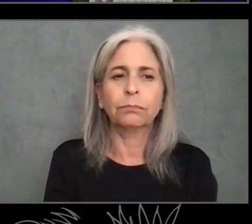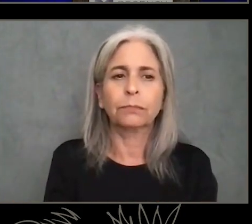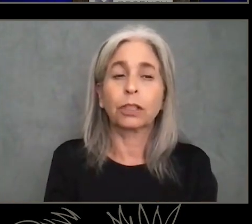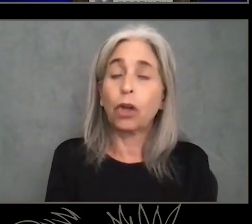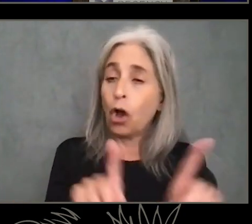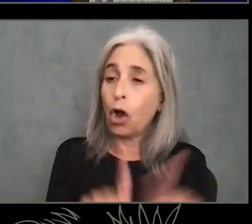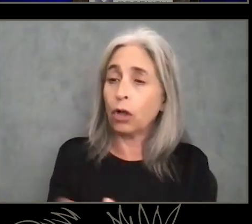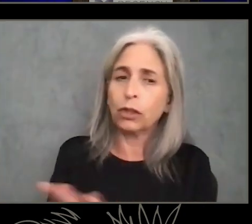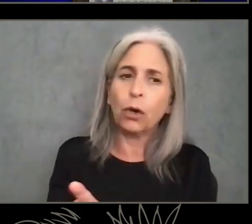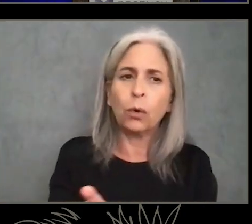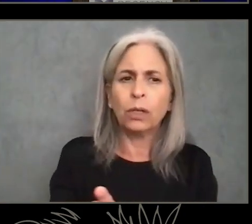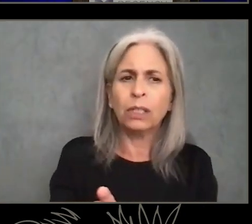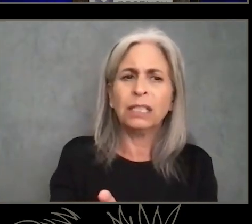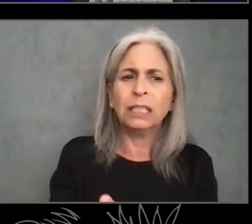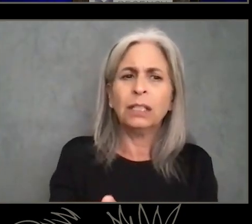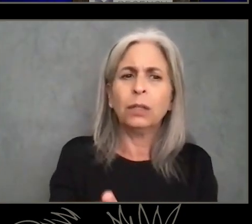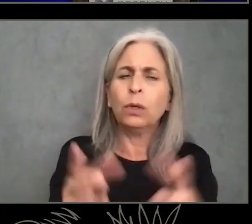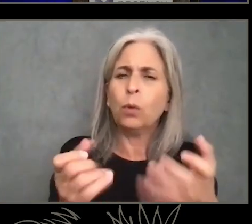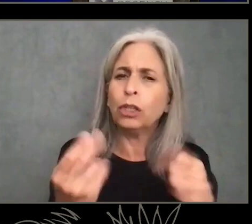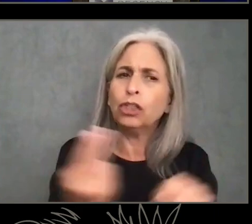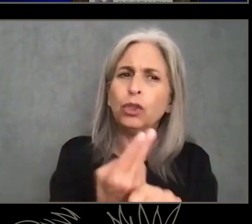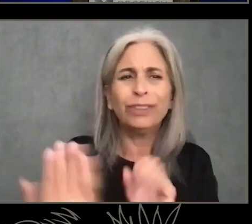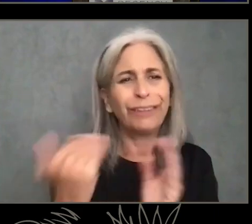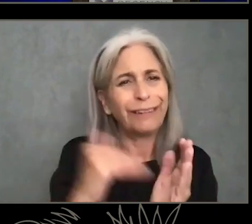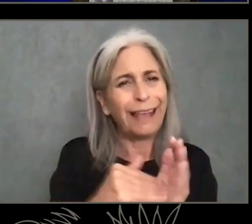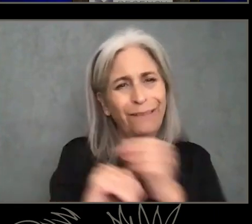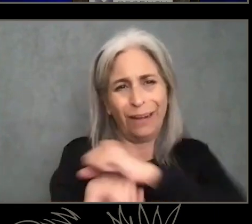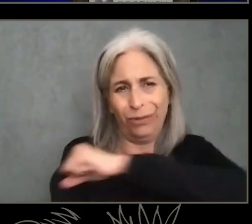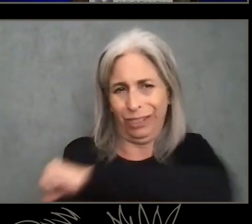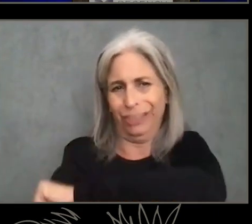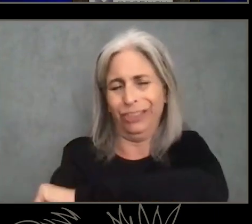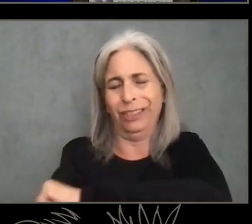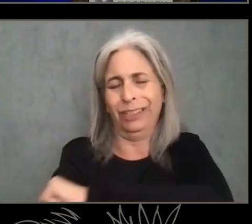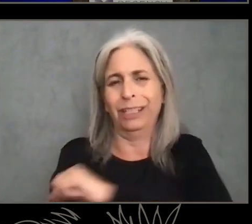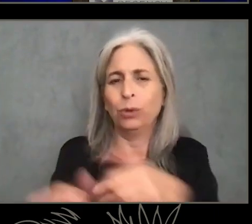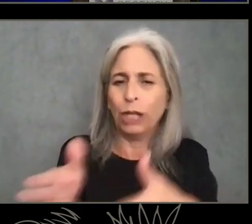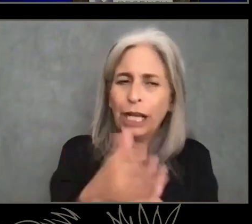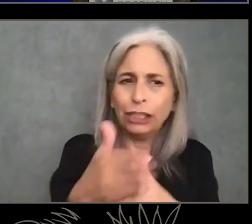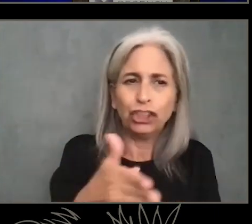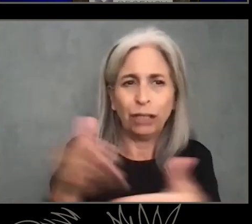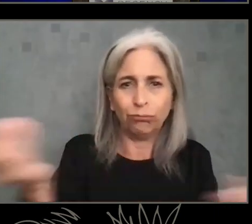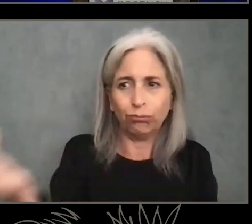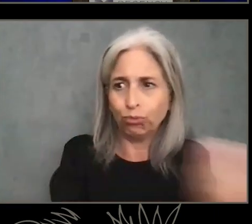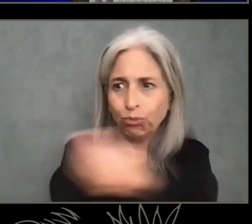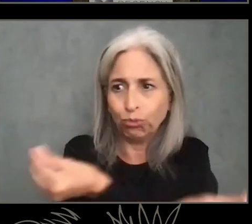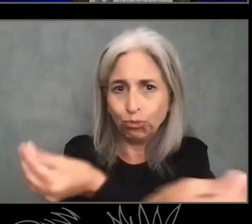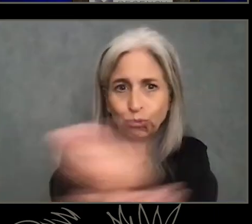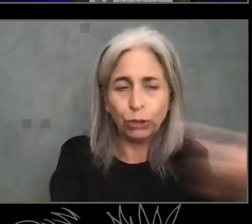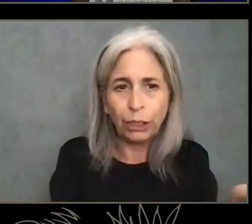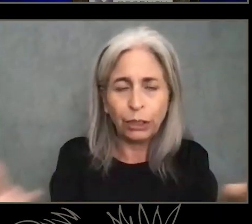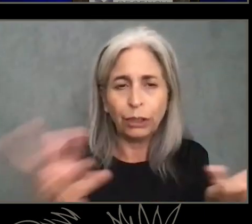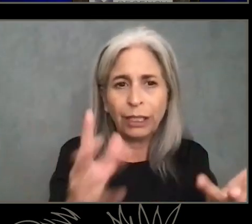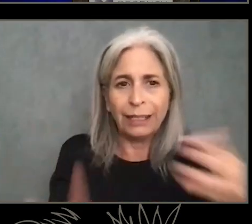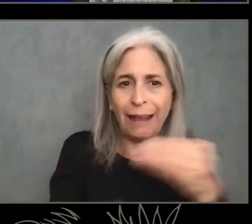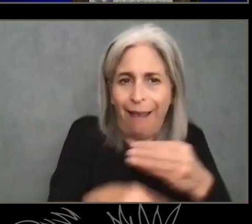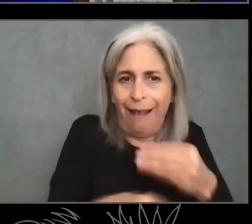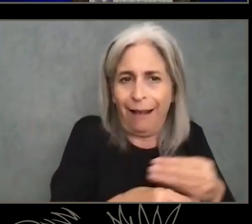And also, like I said, we wanted a reusable foundation that we could all share and build upon.